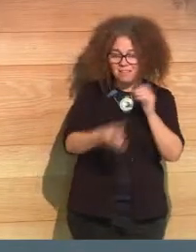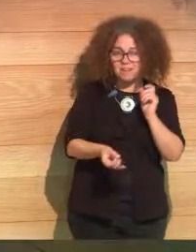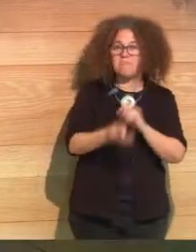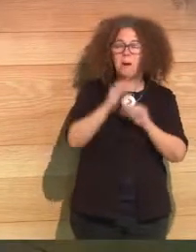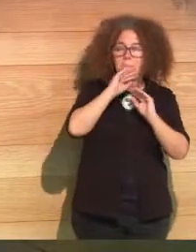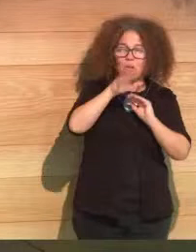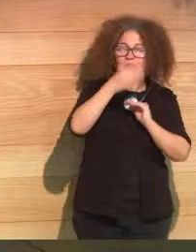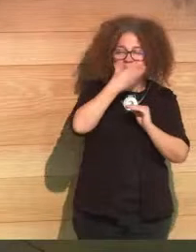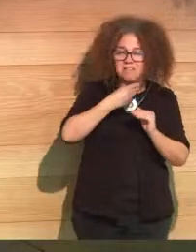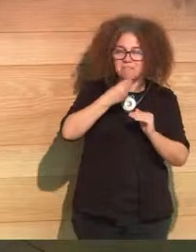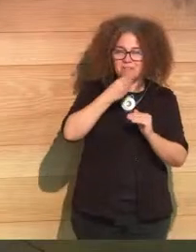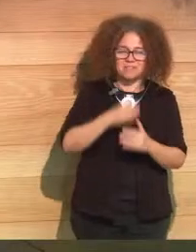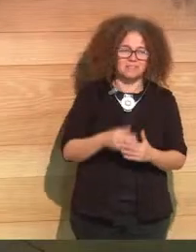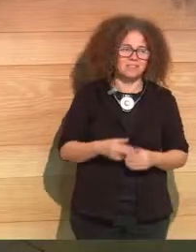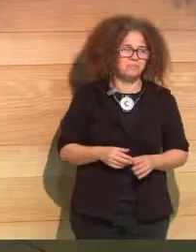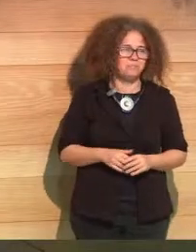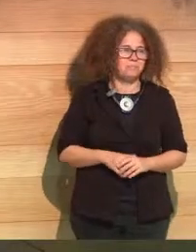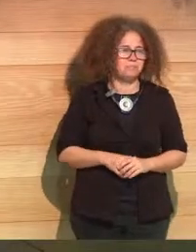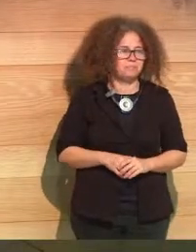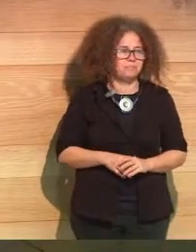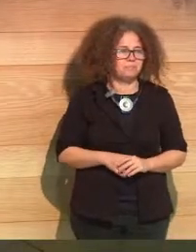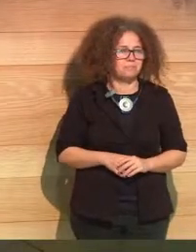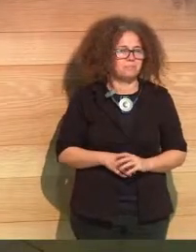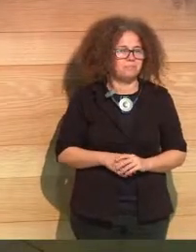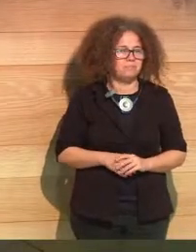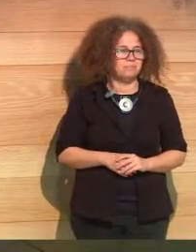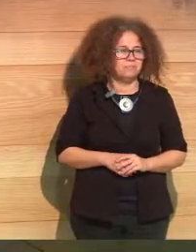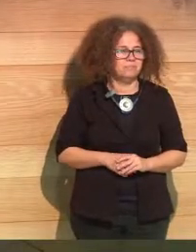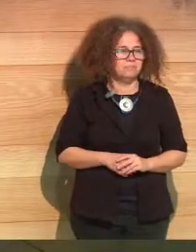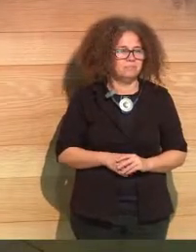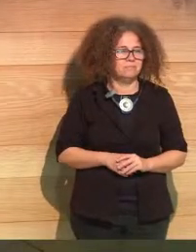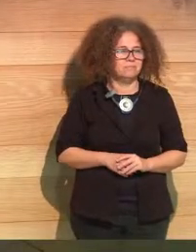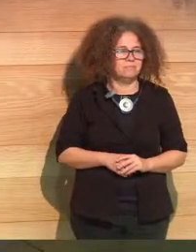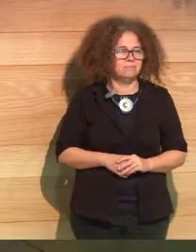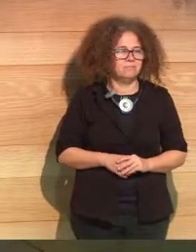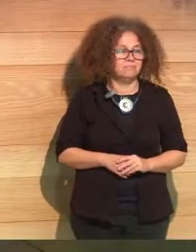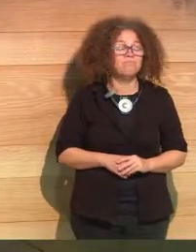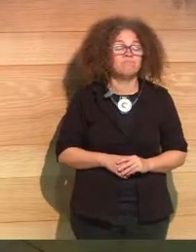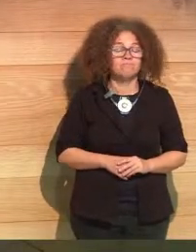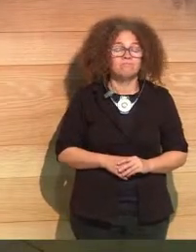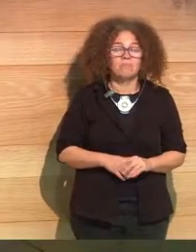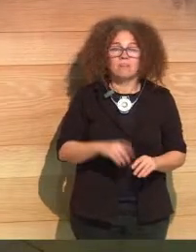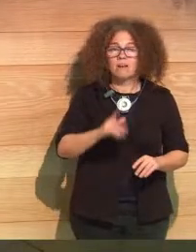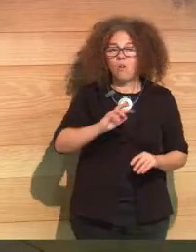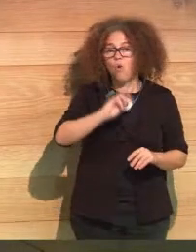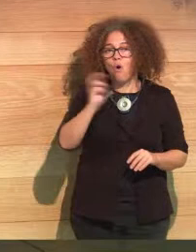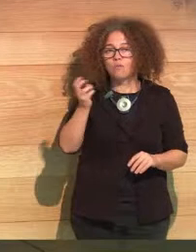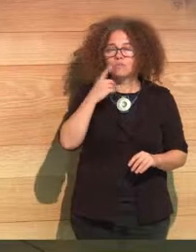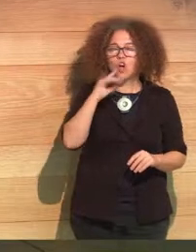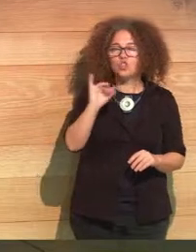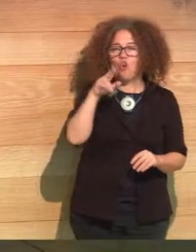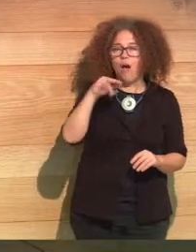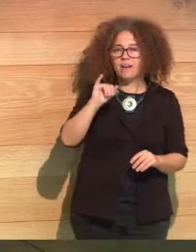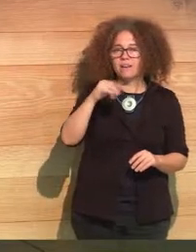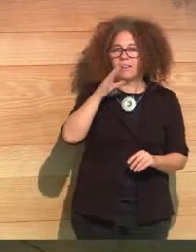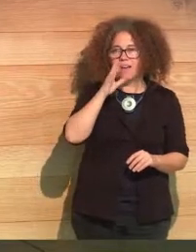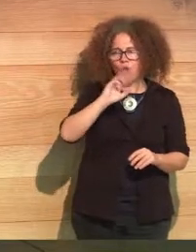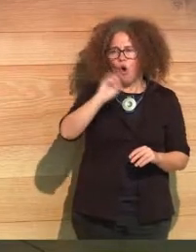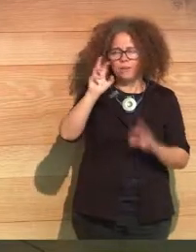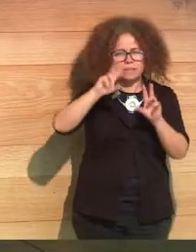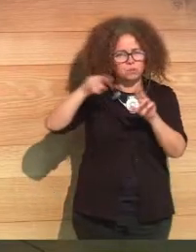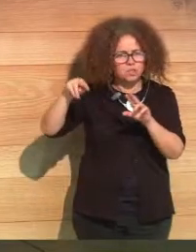embodies a topic that is in other installations and other projects of Joanie that are not in this exhibition, is